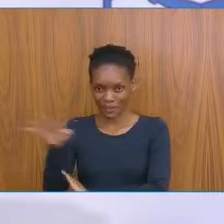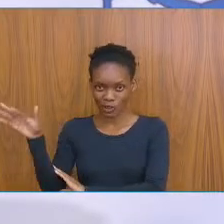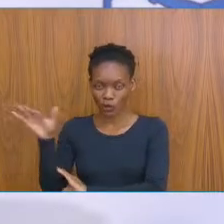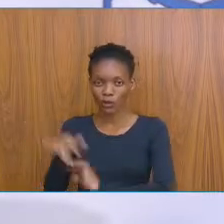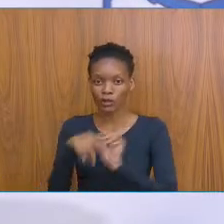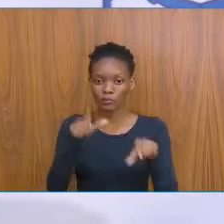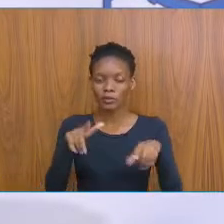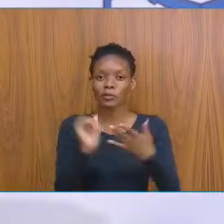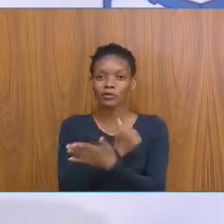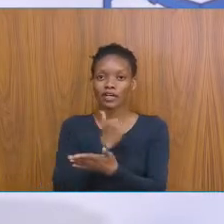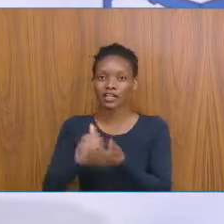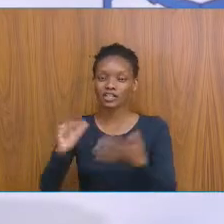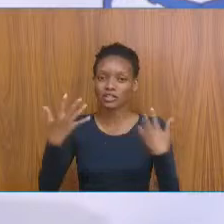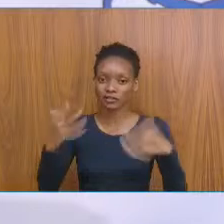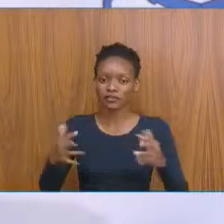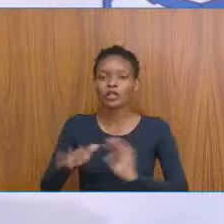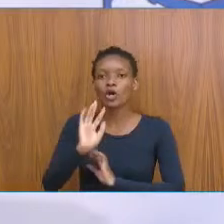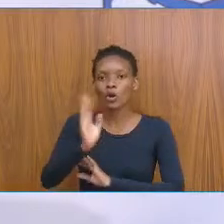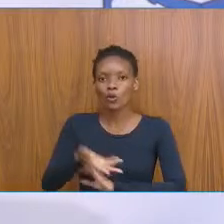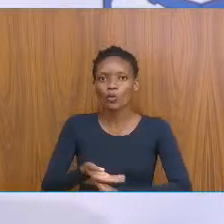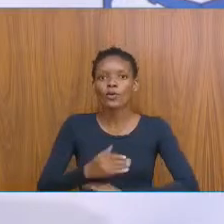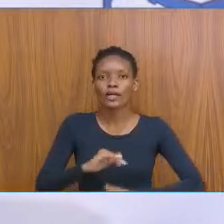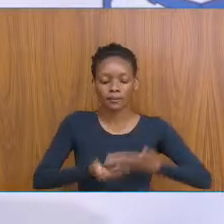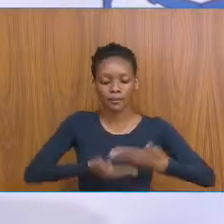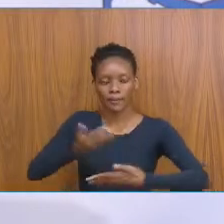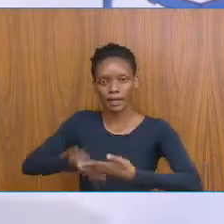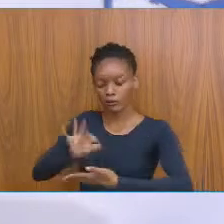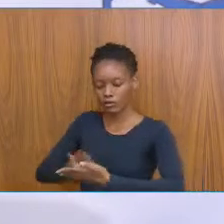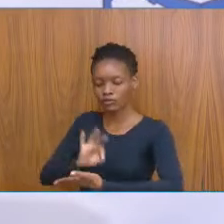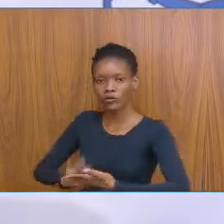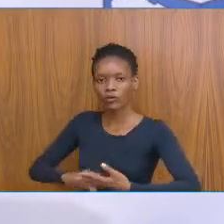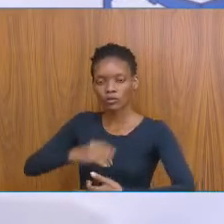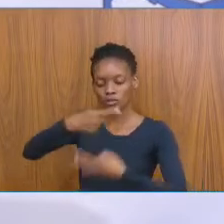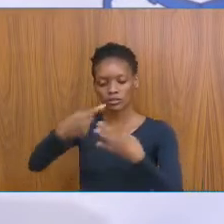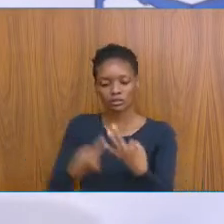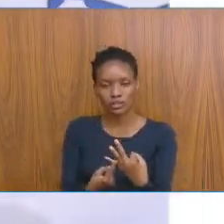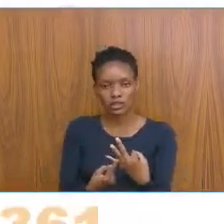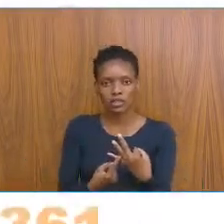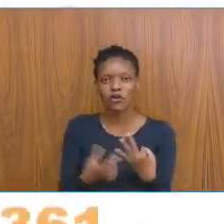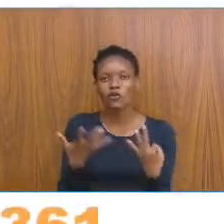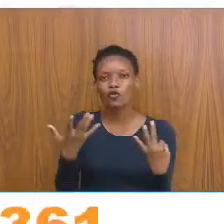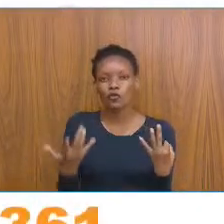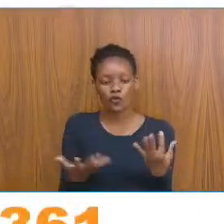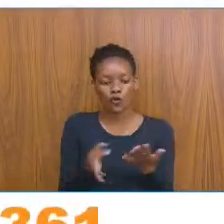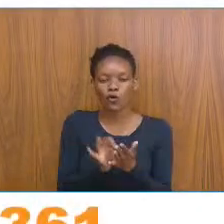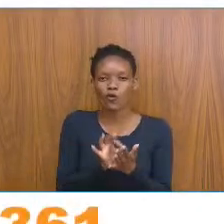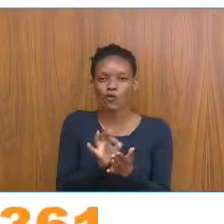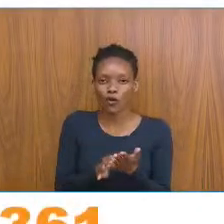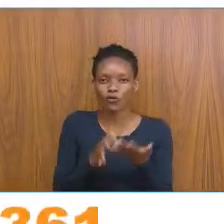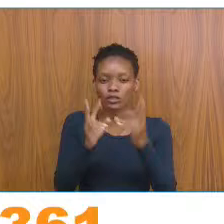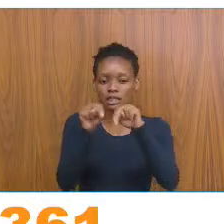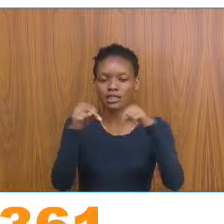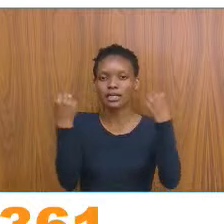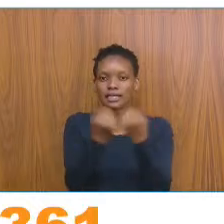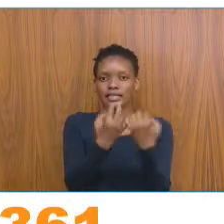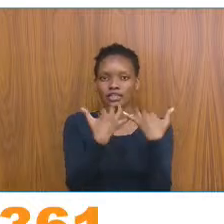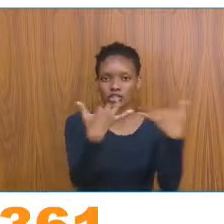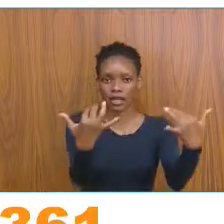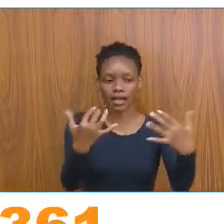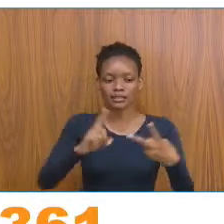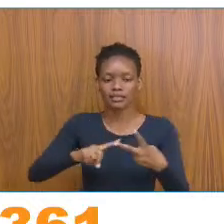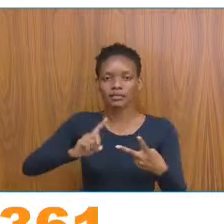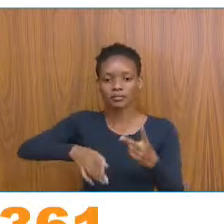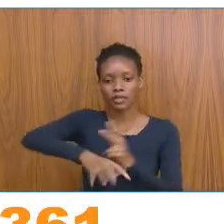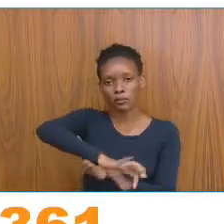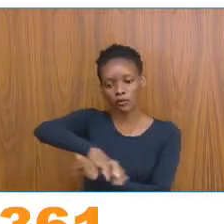voters will receive 3 ballots to elect candidates to represent them in the National Assembly and